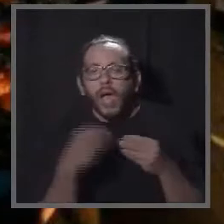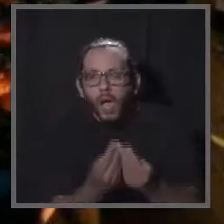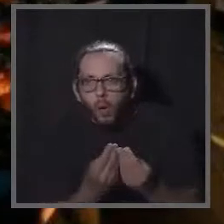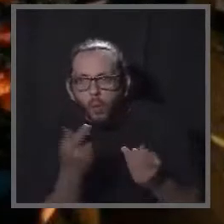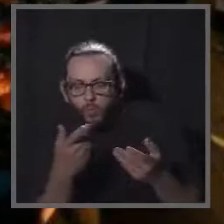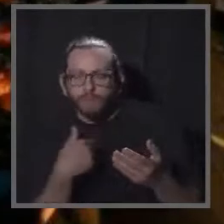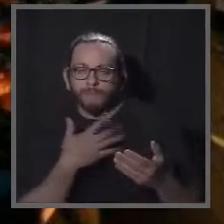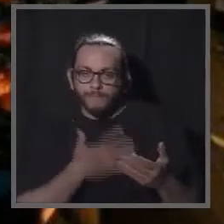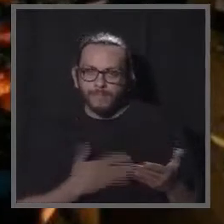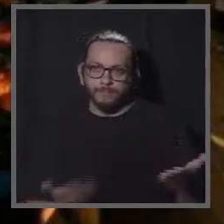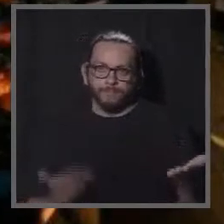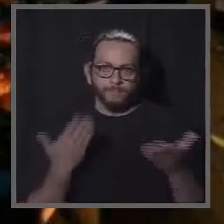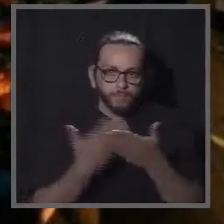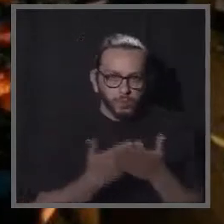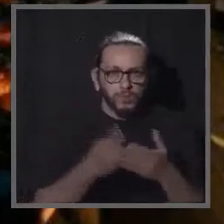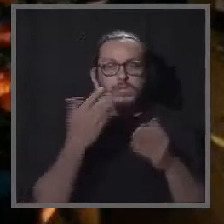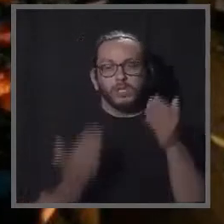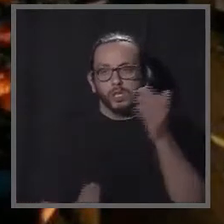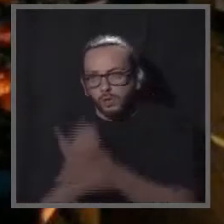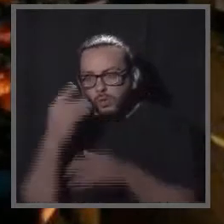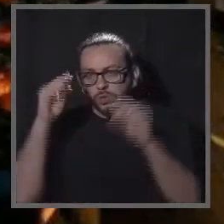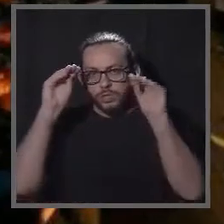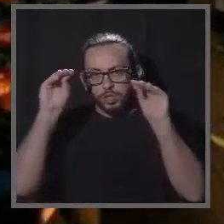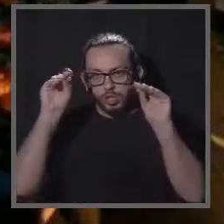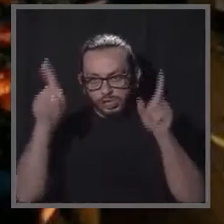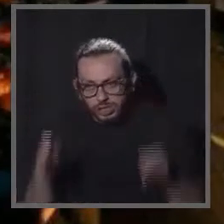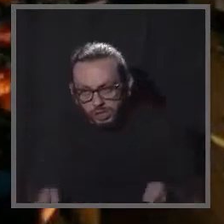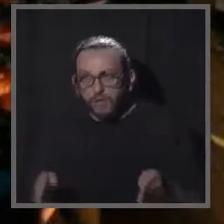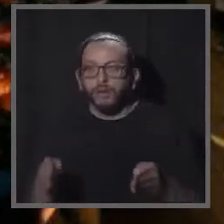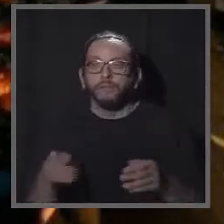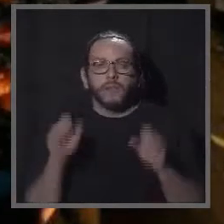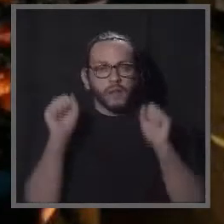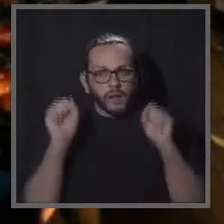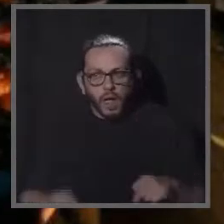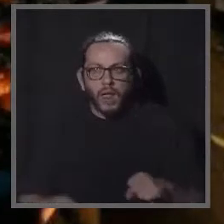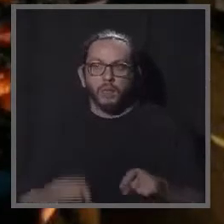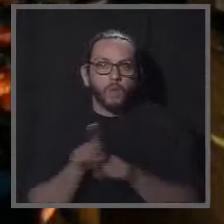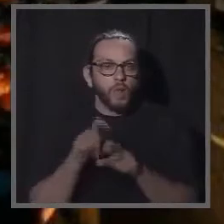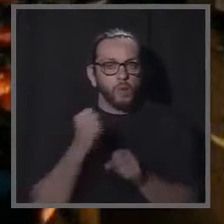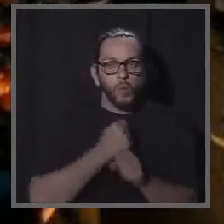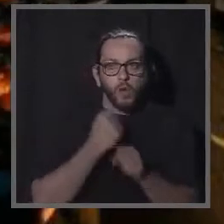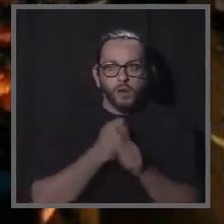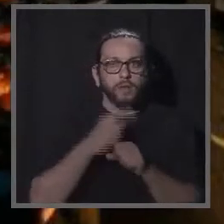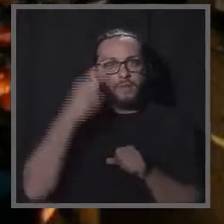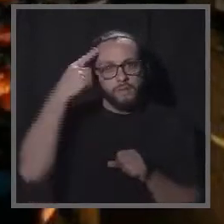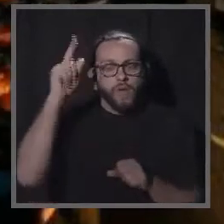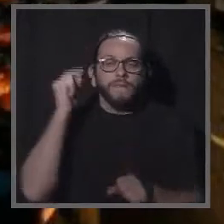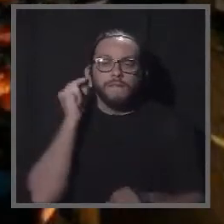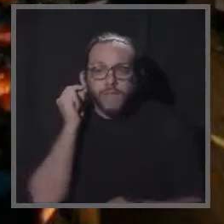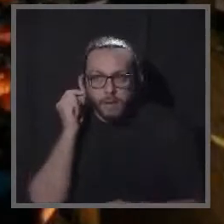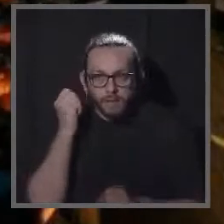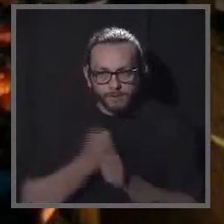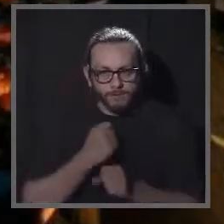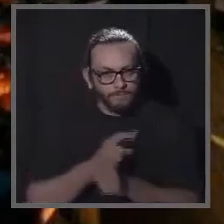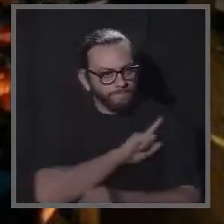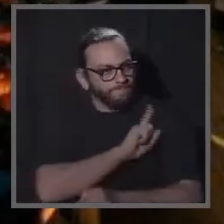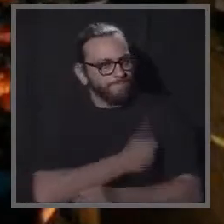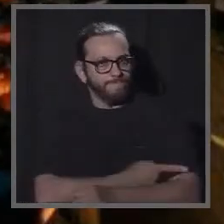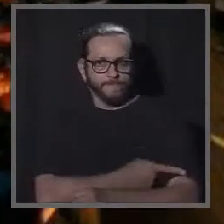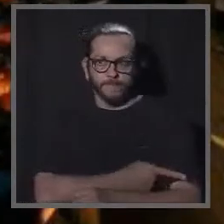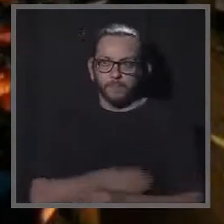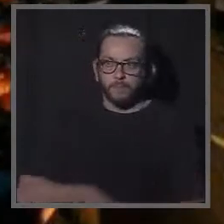items, new subjects, they have invited teachers. So all the enforcement in the area